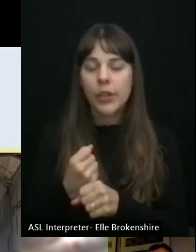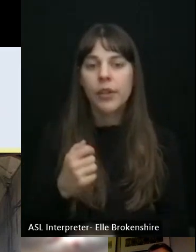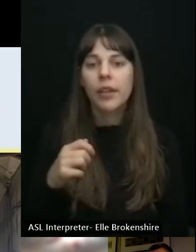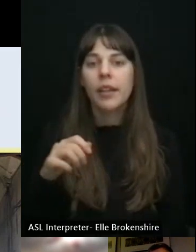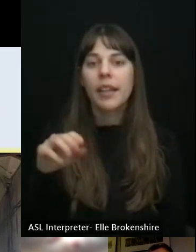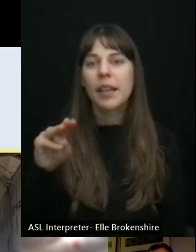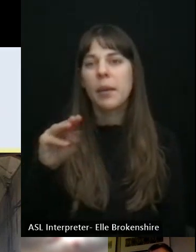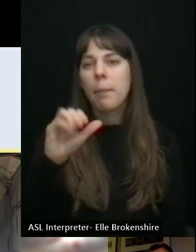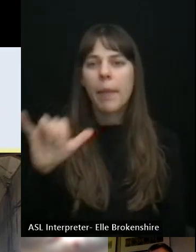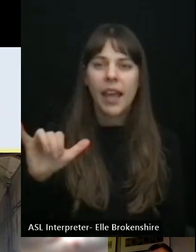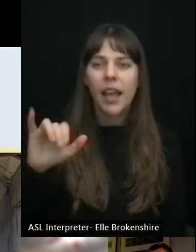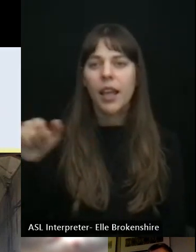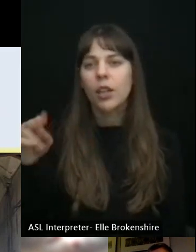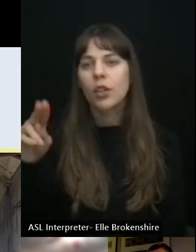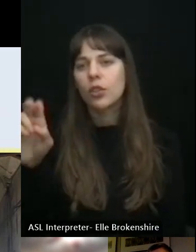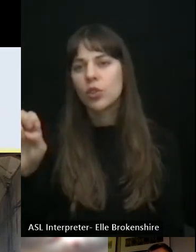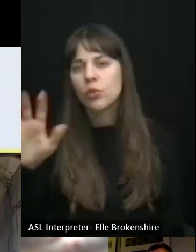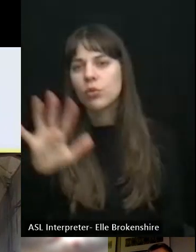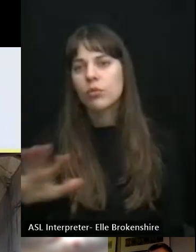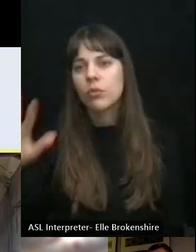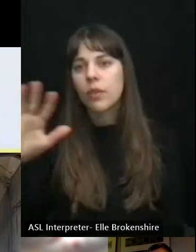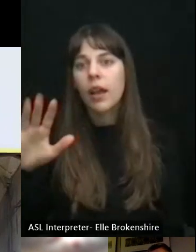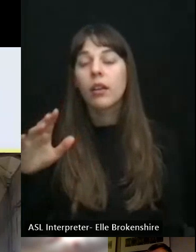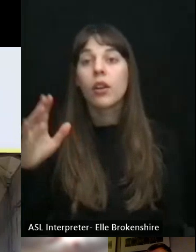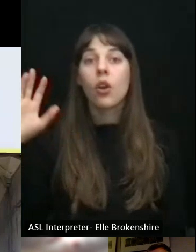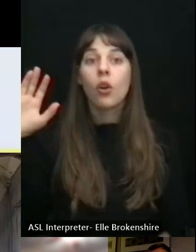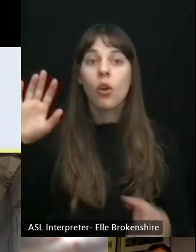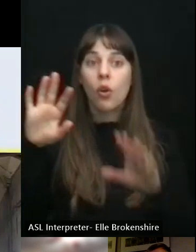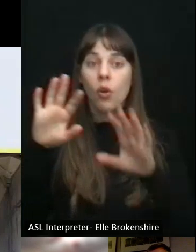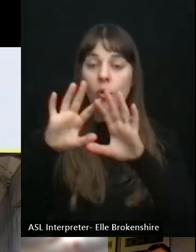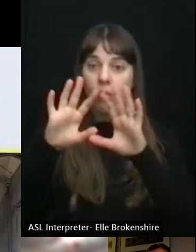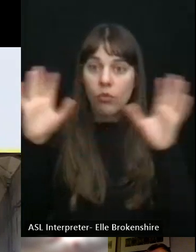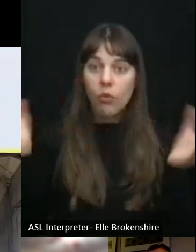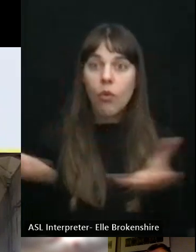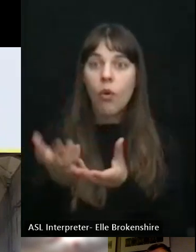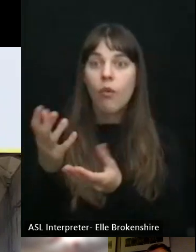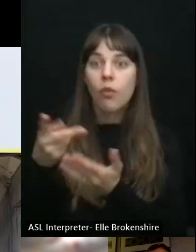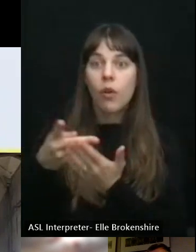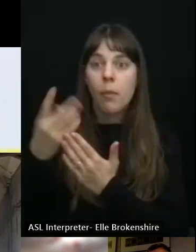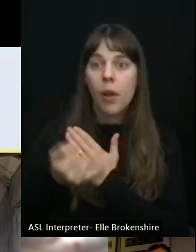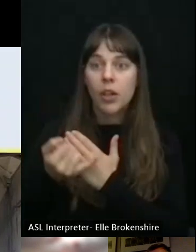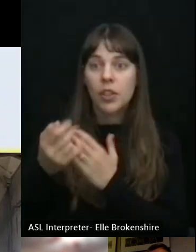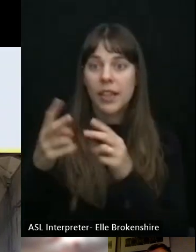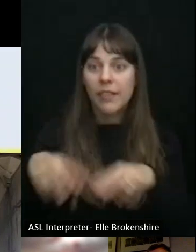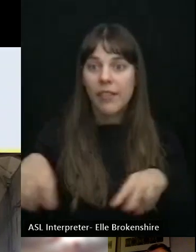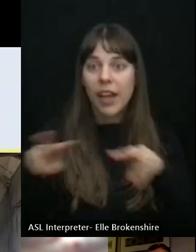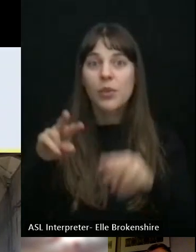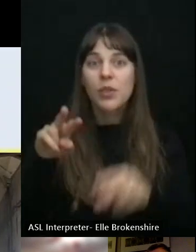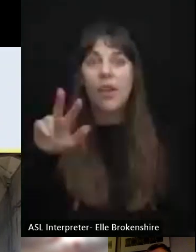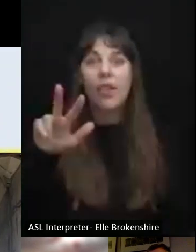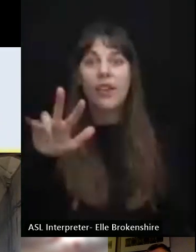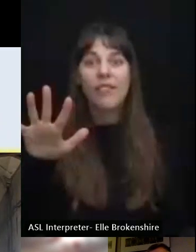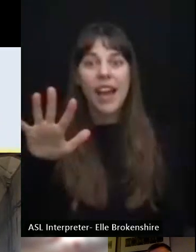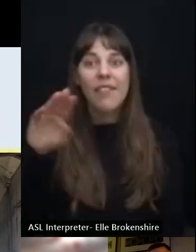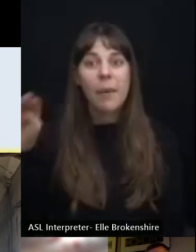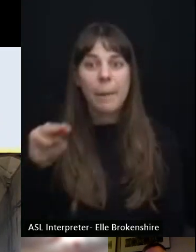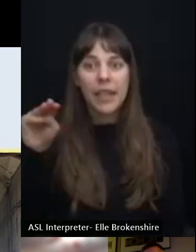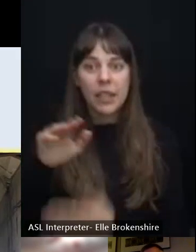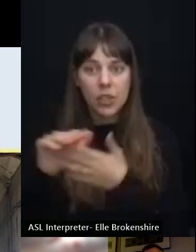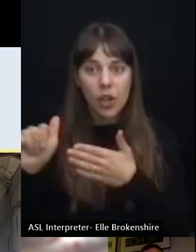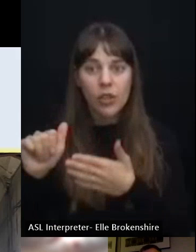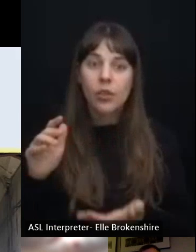May-June timeframe. The overall project value, just for folks edification, is about $35 million. So it's a pretty